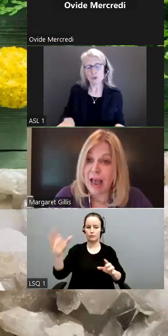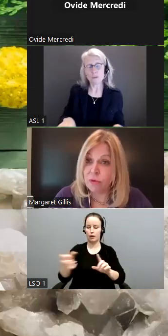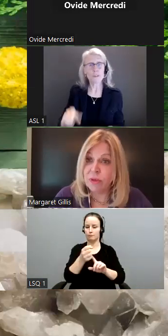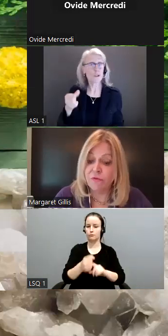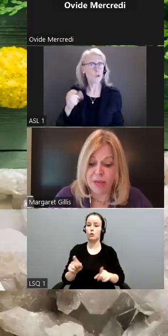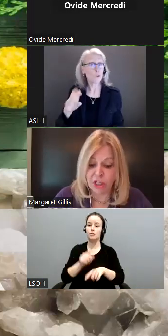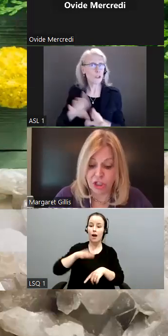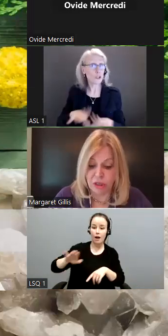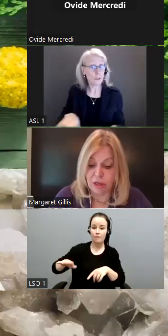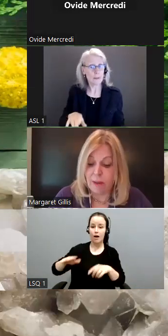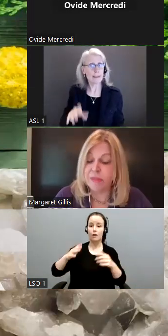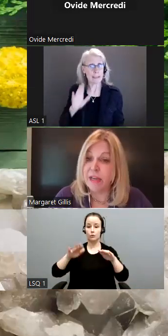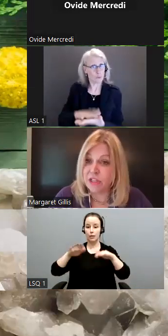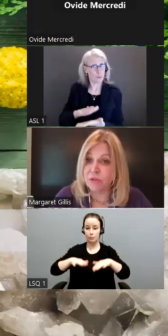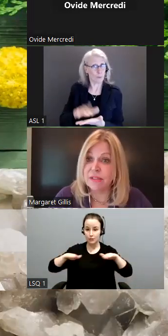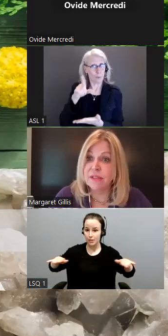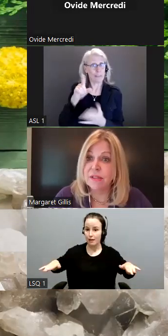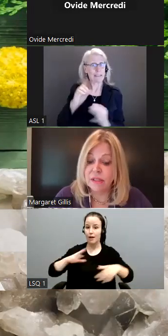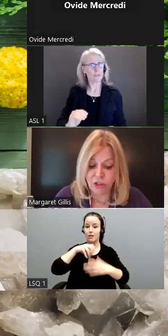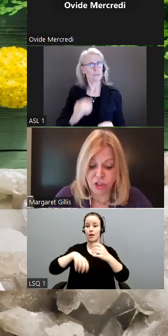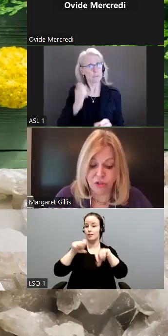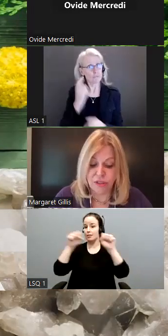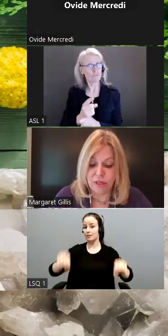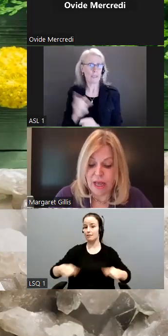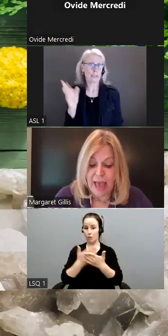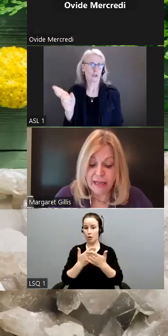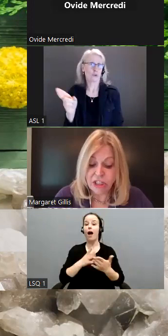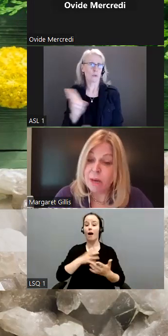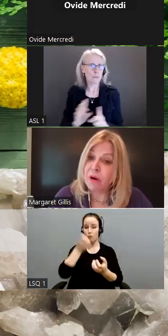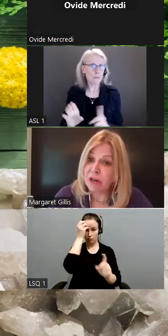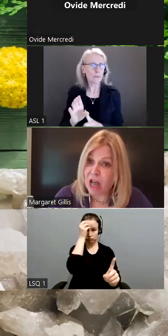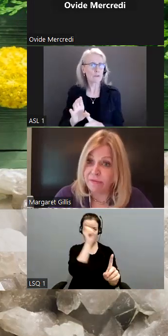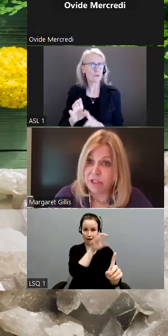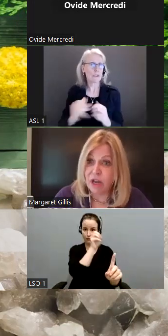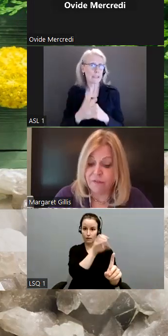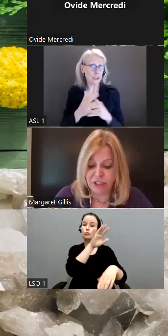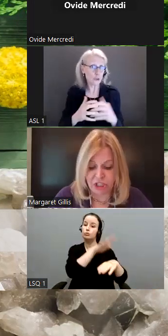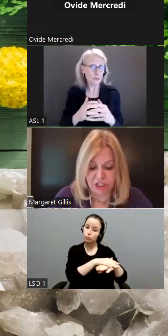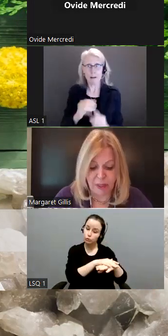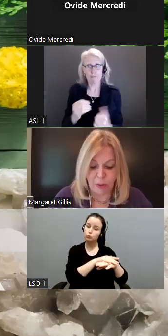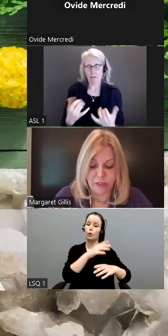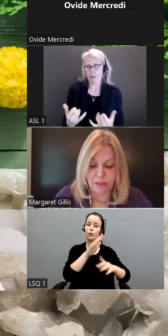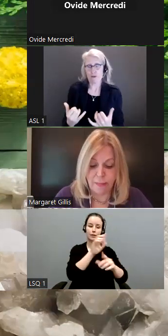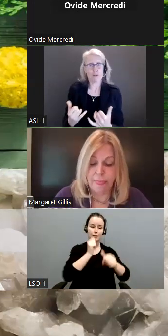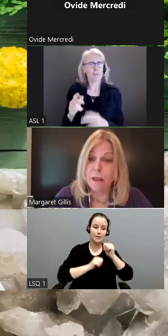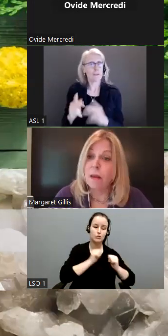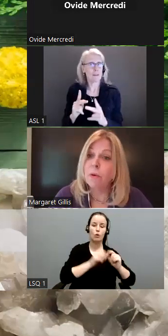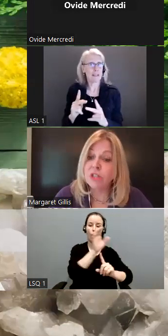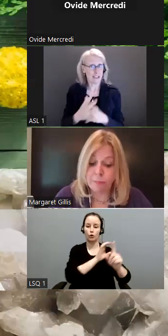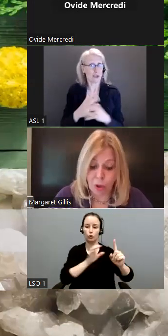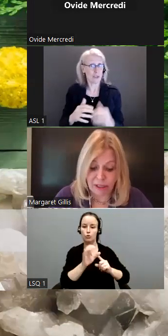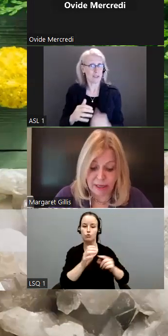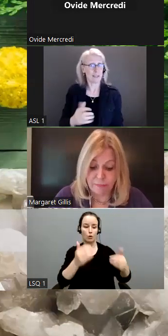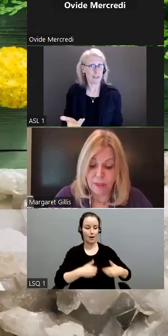taught accurate information about the histories, cultures, and contemporary lives of Indigenous peoples.